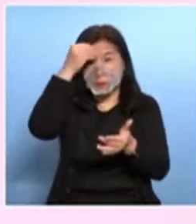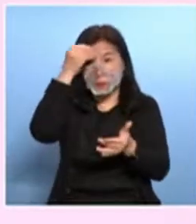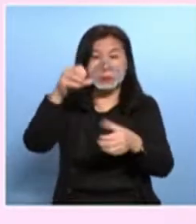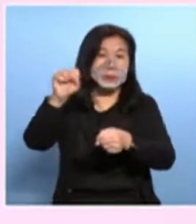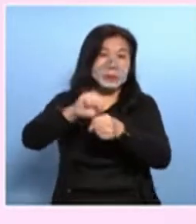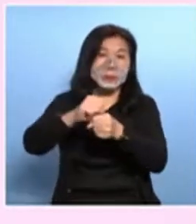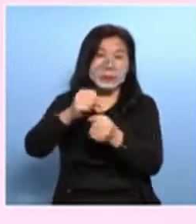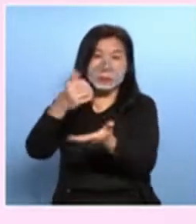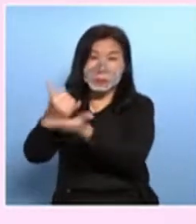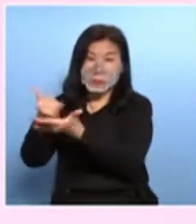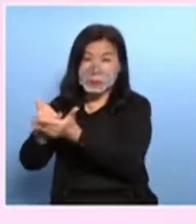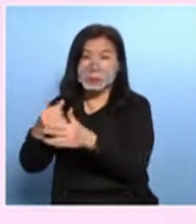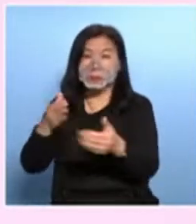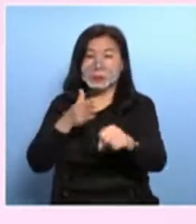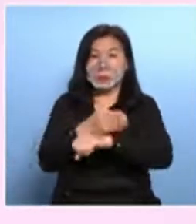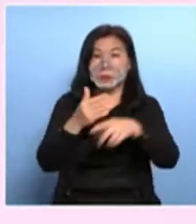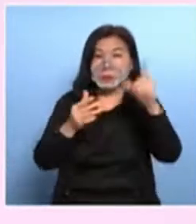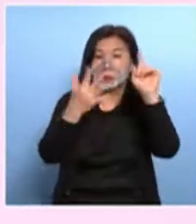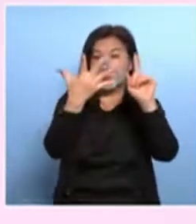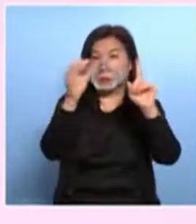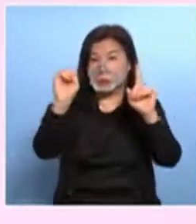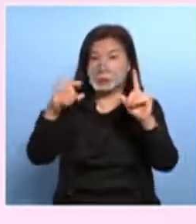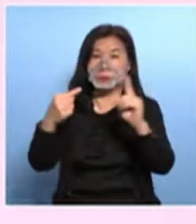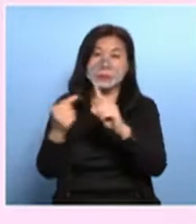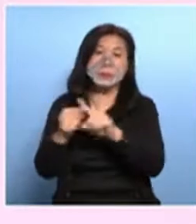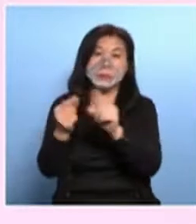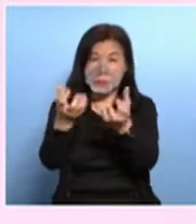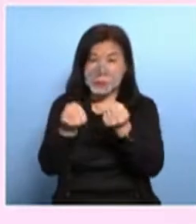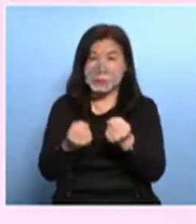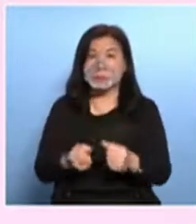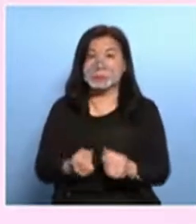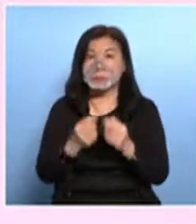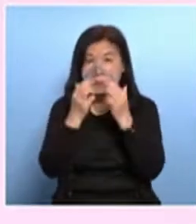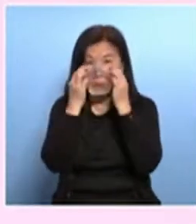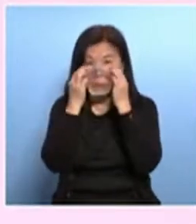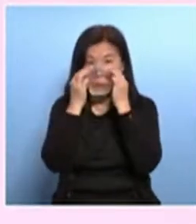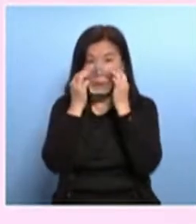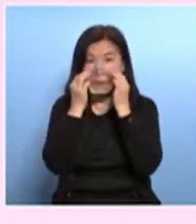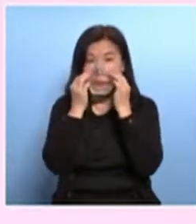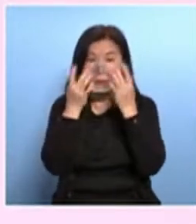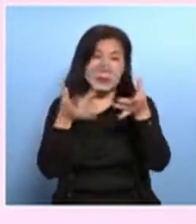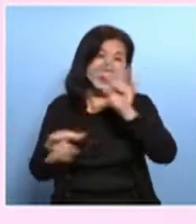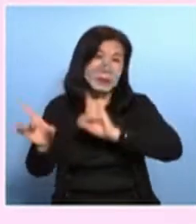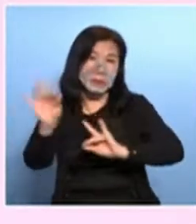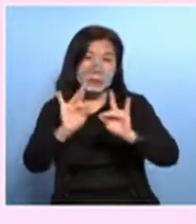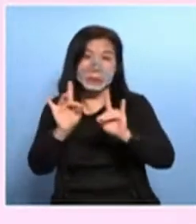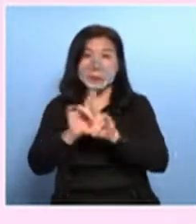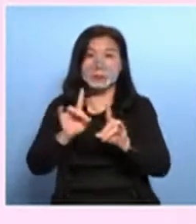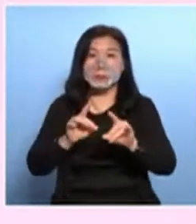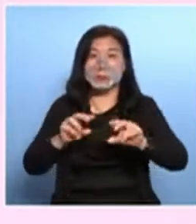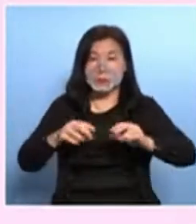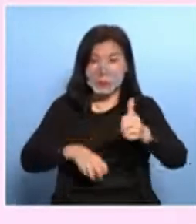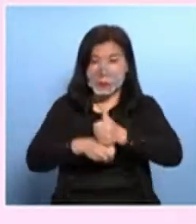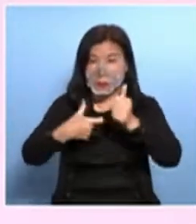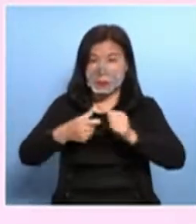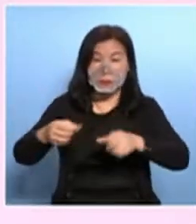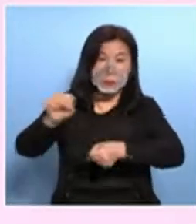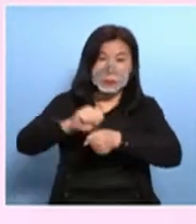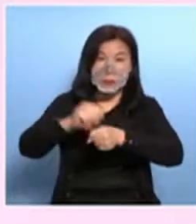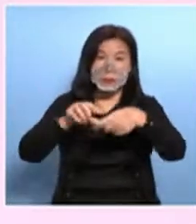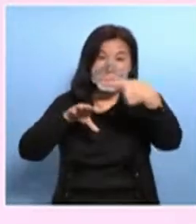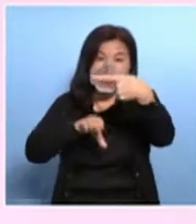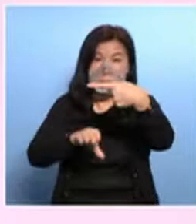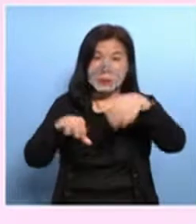Program and the Summer Internship Program. It is expected that the measures will benefit more than 150 people. I will also inject $100